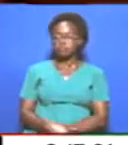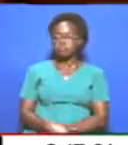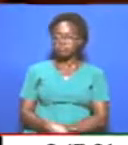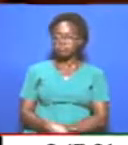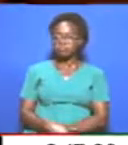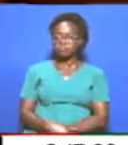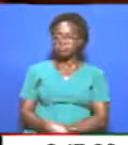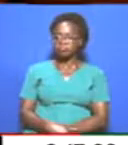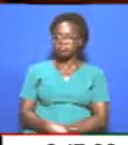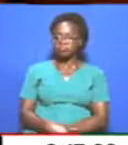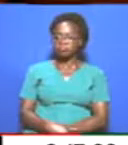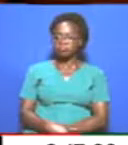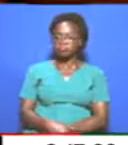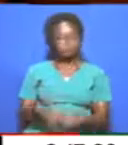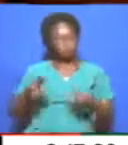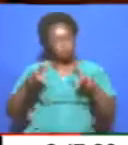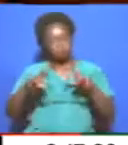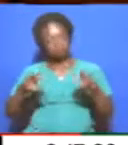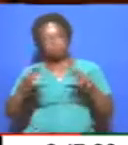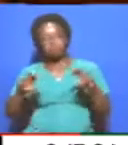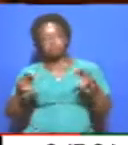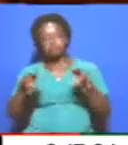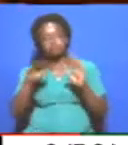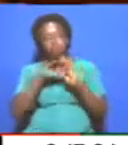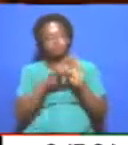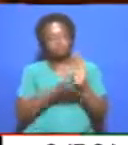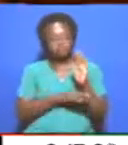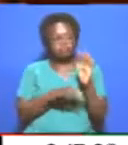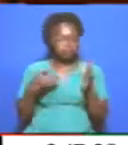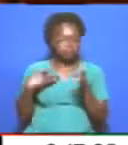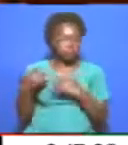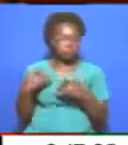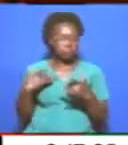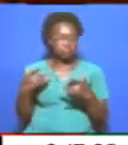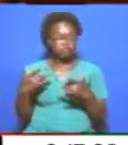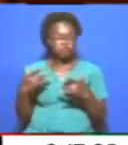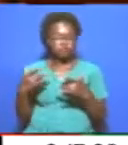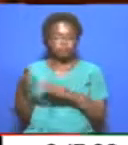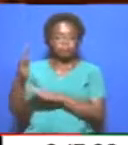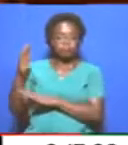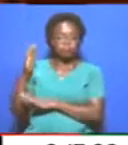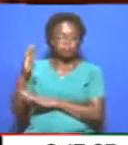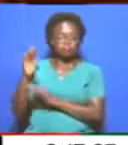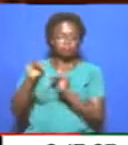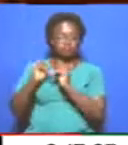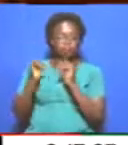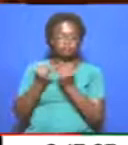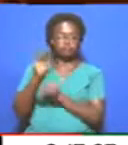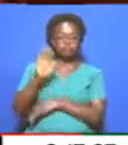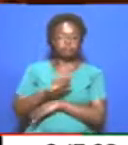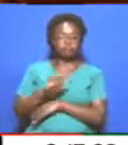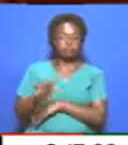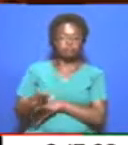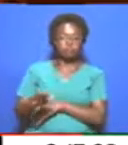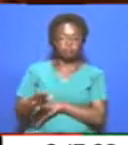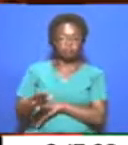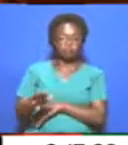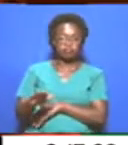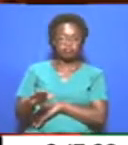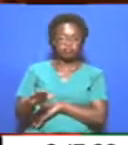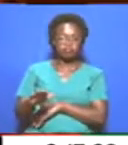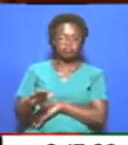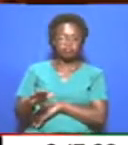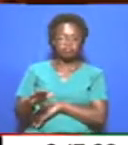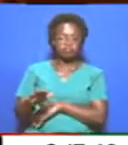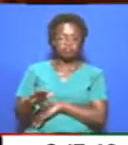I rise to seek for a statement regarding the security of the institution of Parliament in light of the